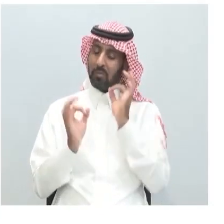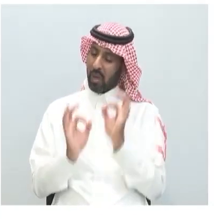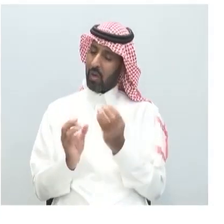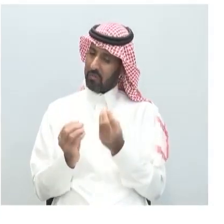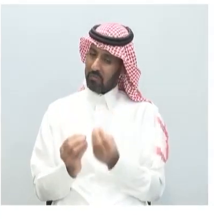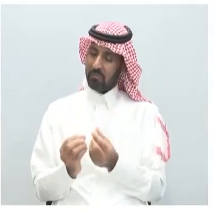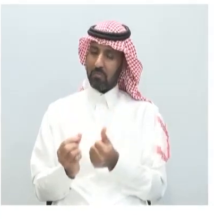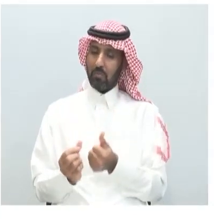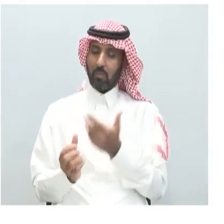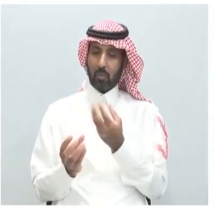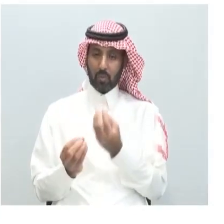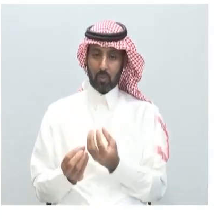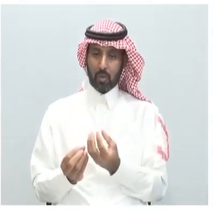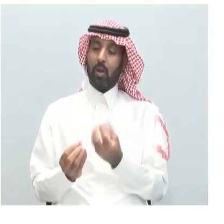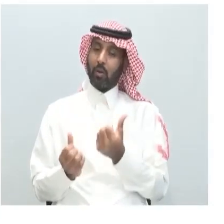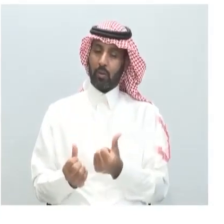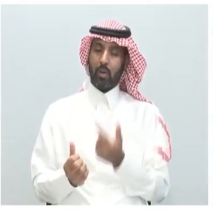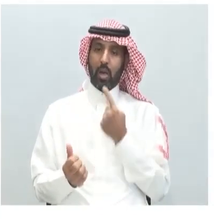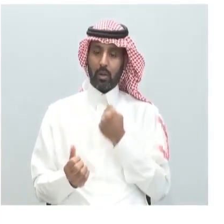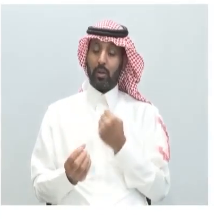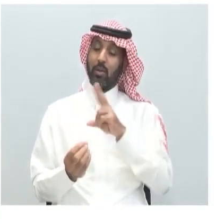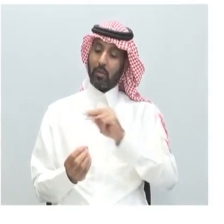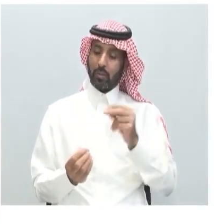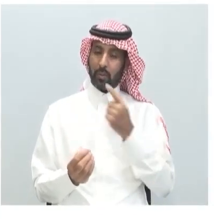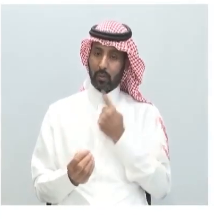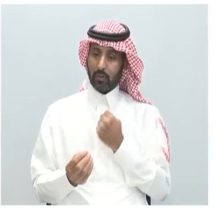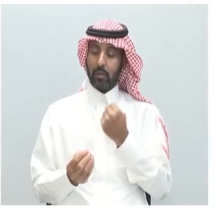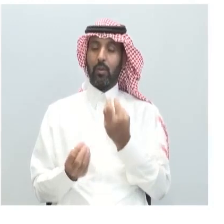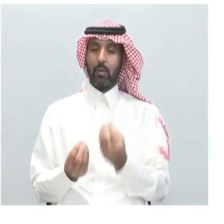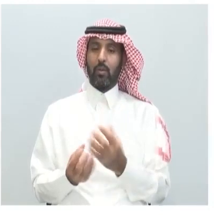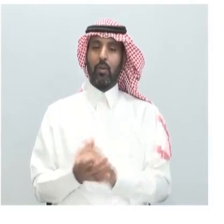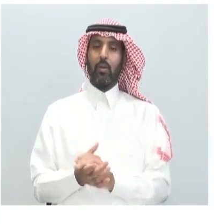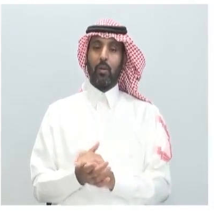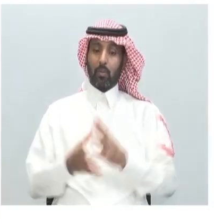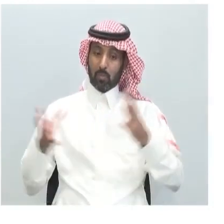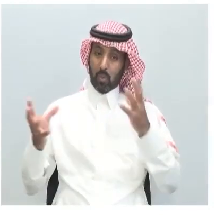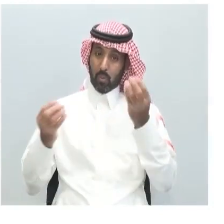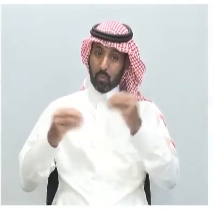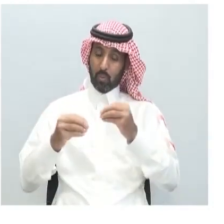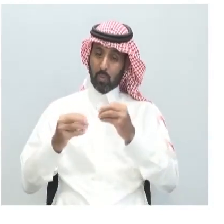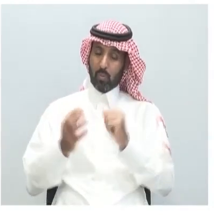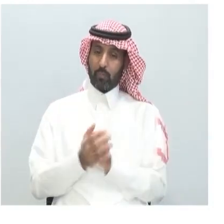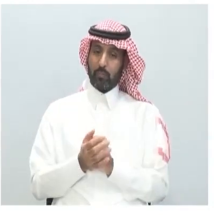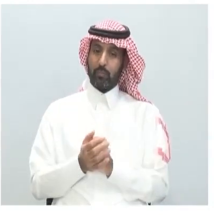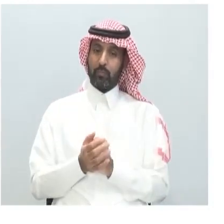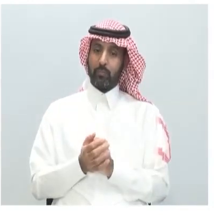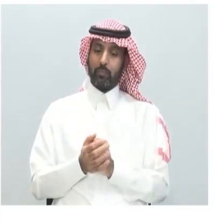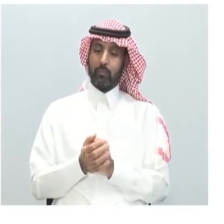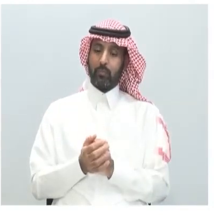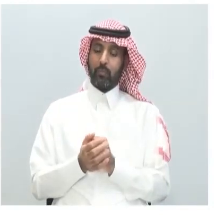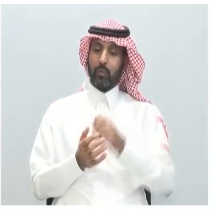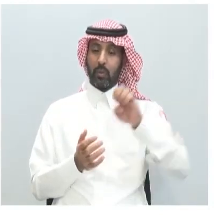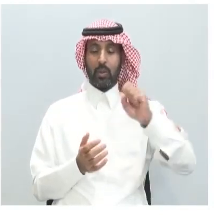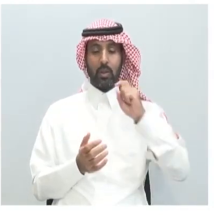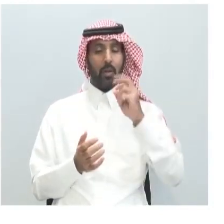the amount of something that is needed. Again, two means more than is necessary or wanted.